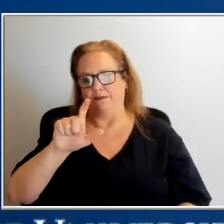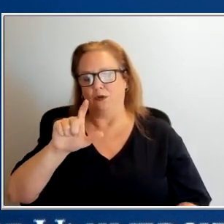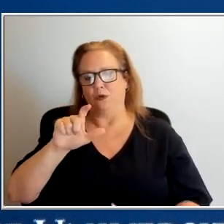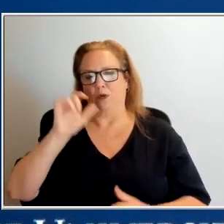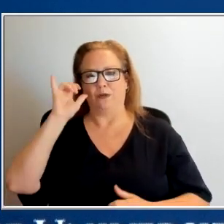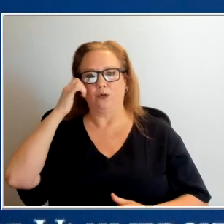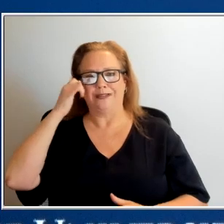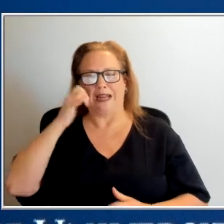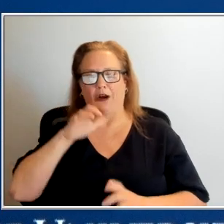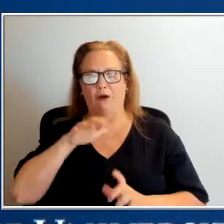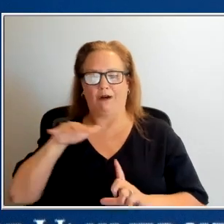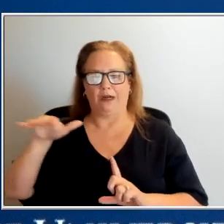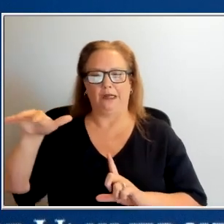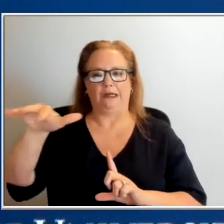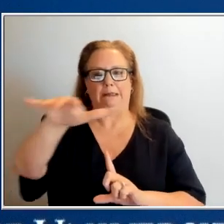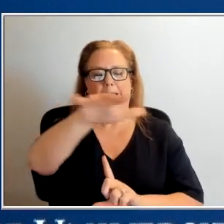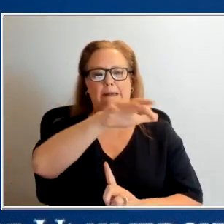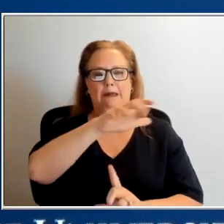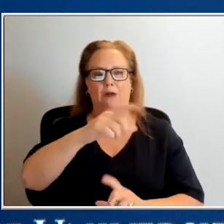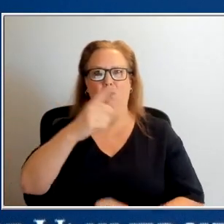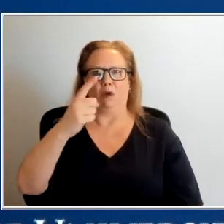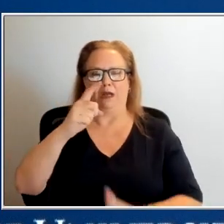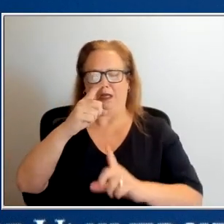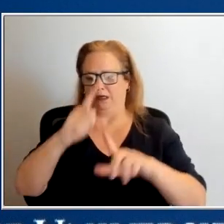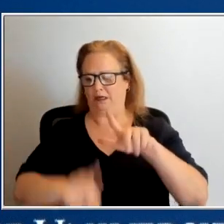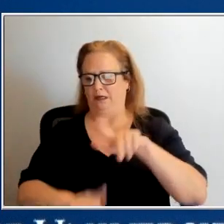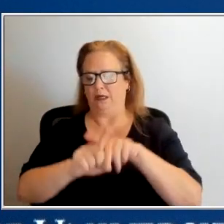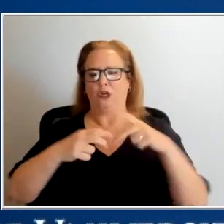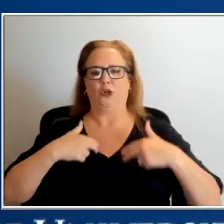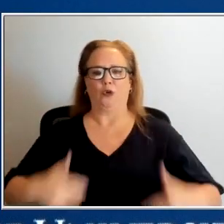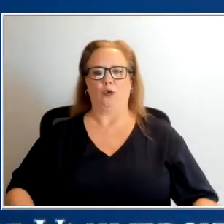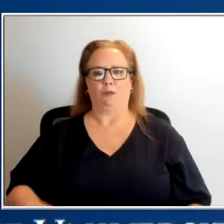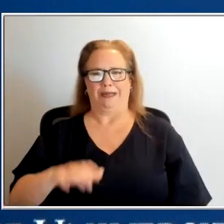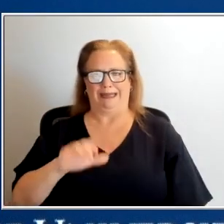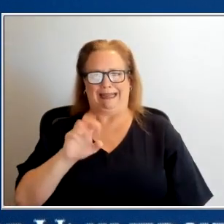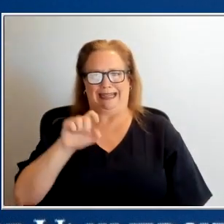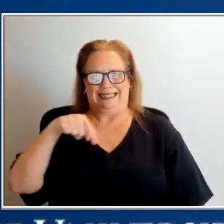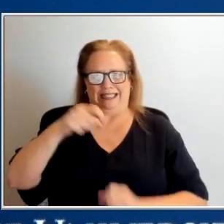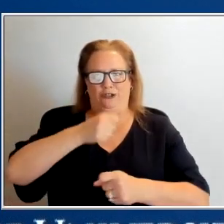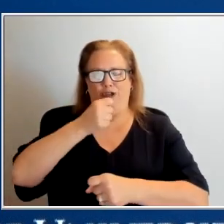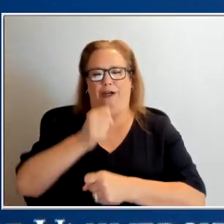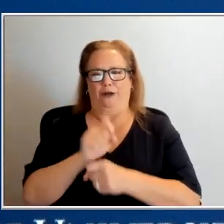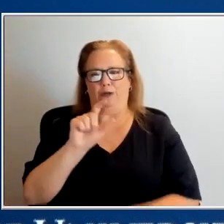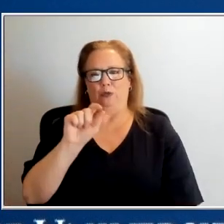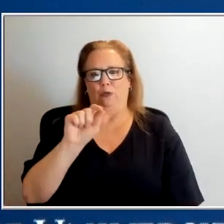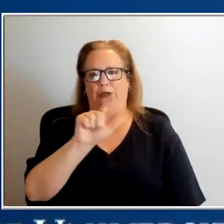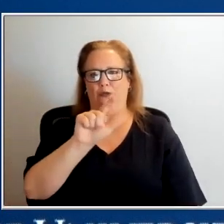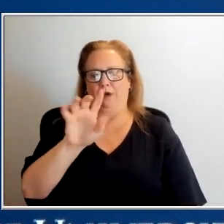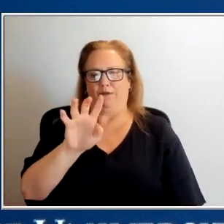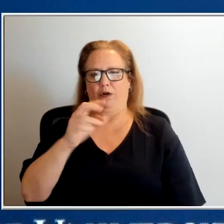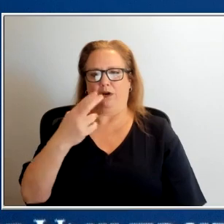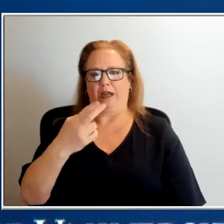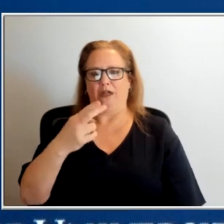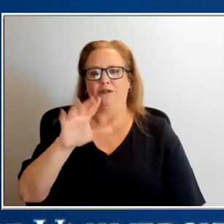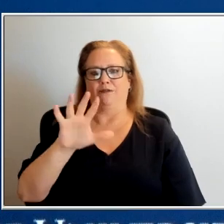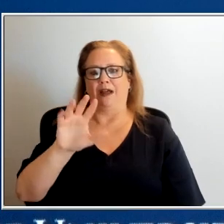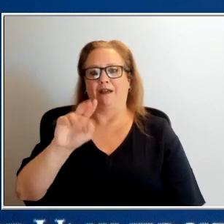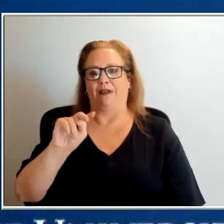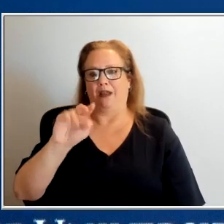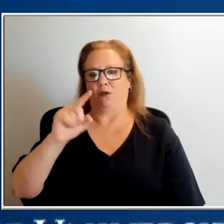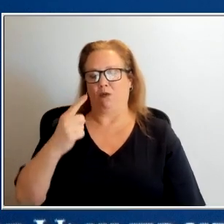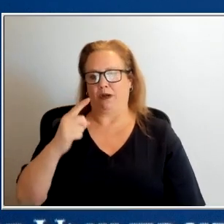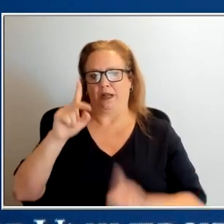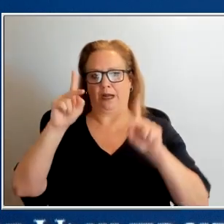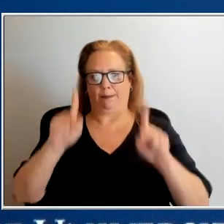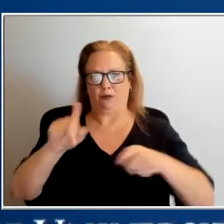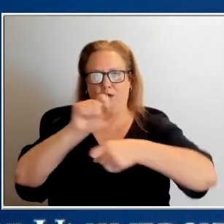We know that there's been one case, human case this year of H5N1 in a person who worked